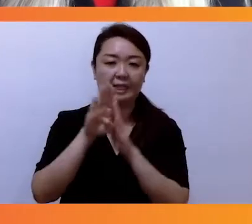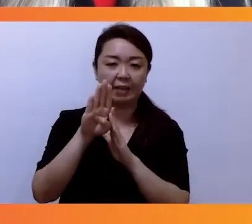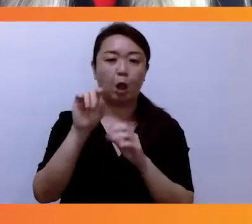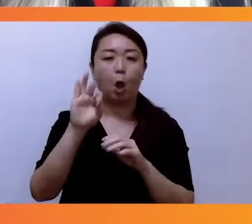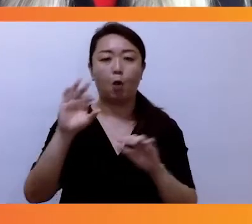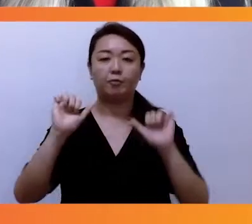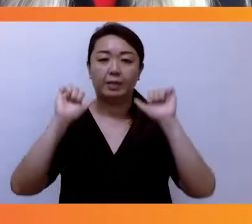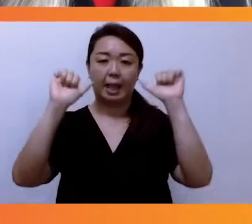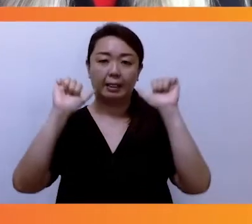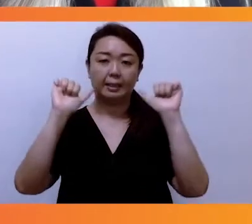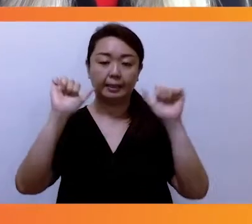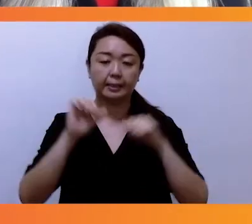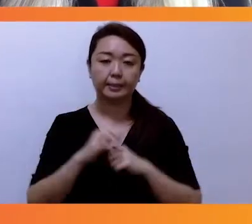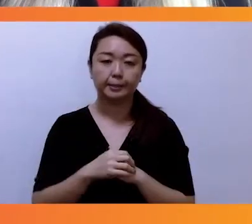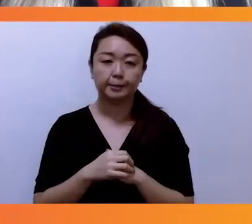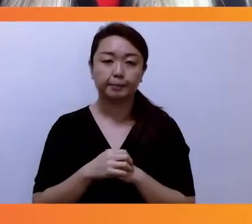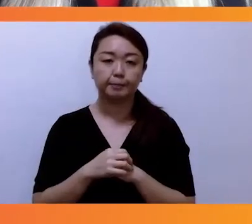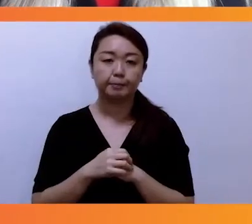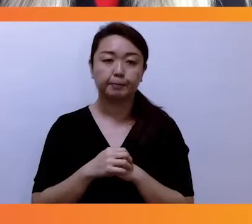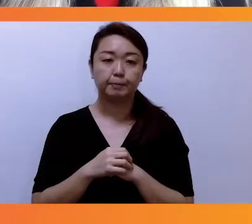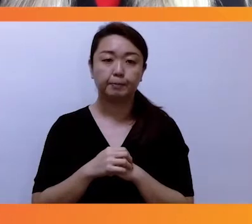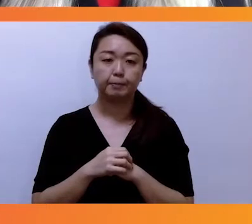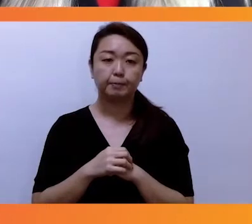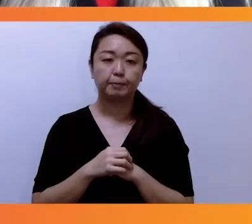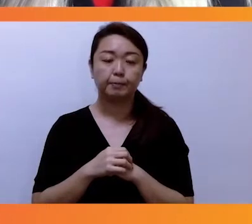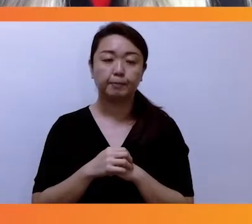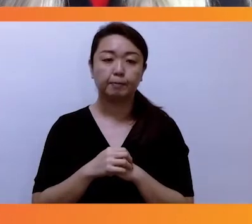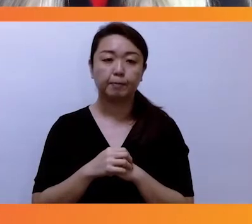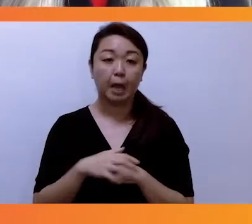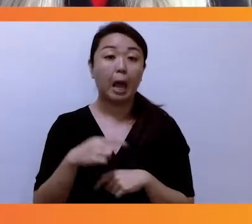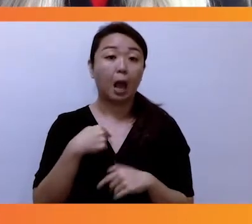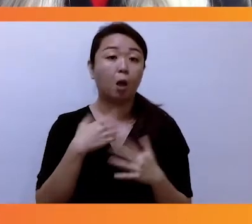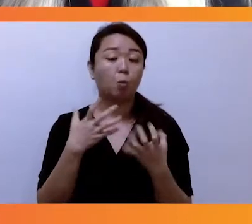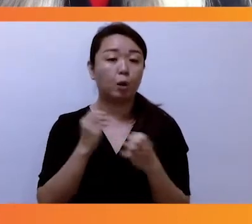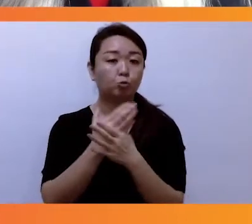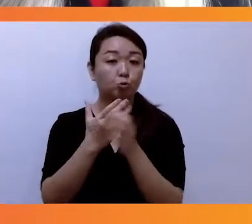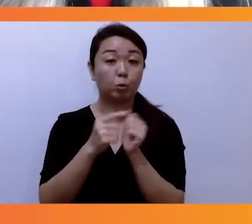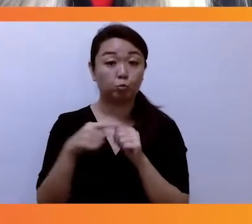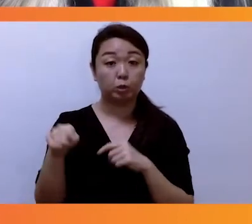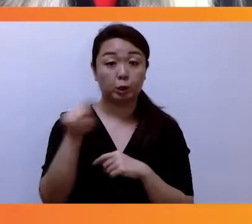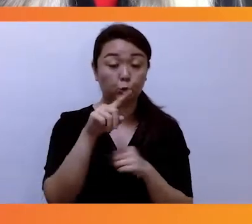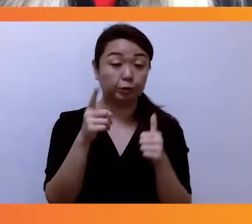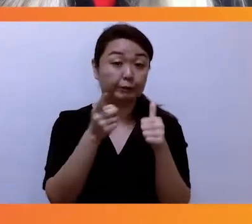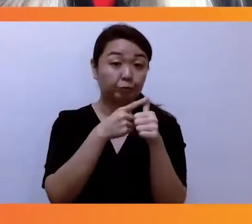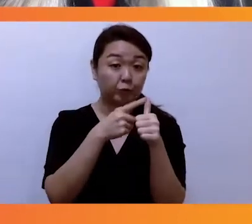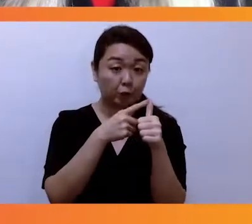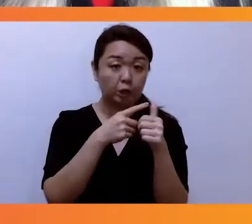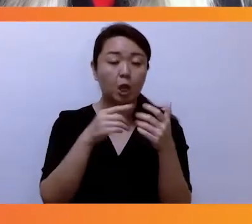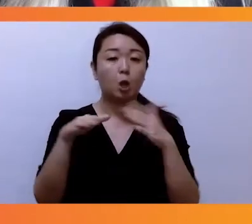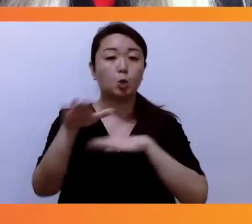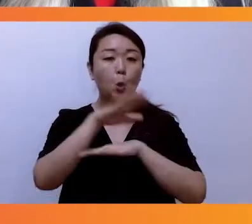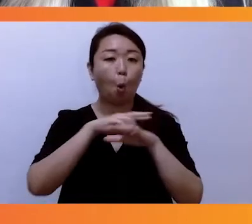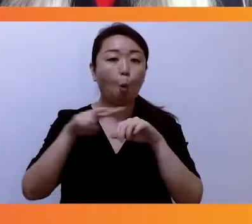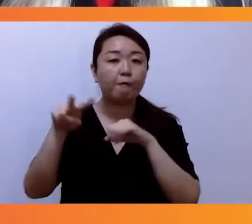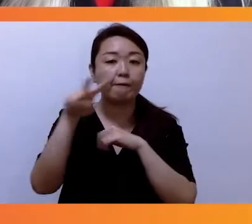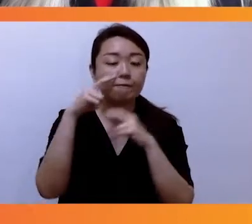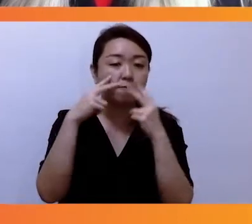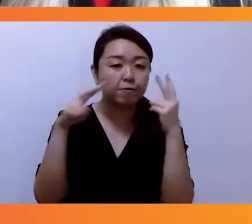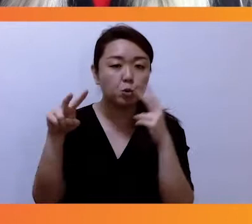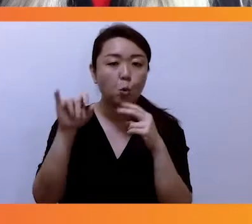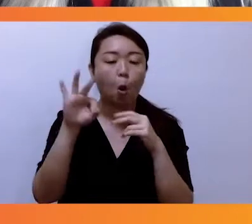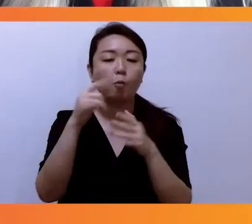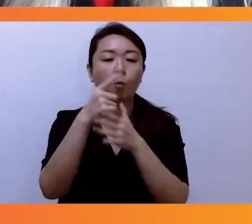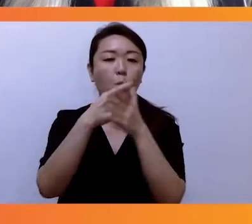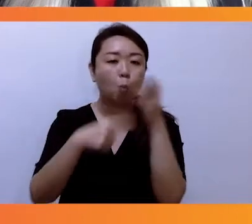of development of athletes. I'd like to share with you first an